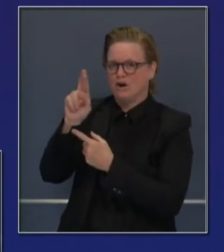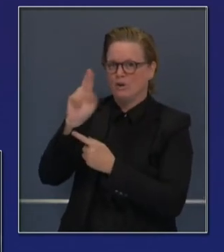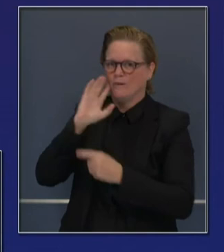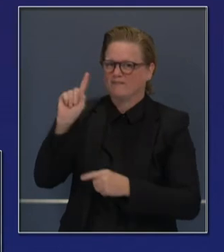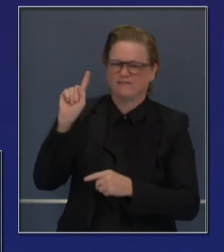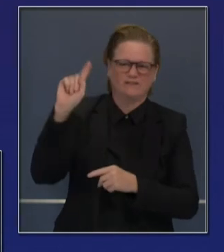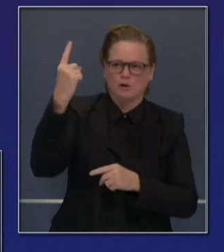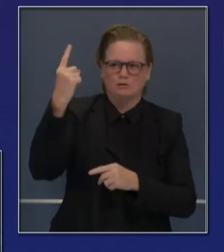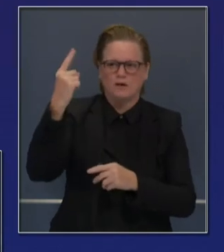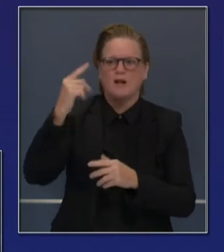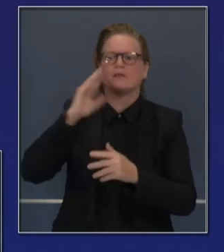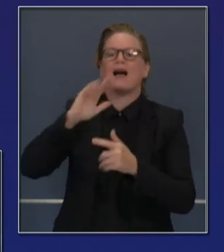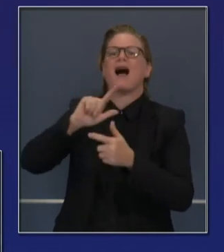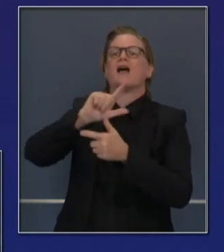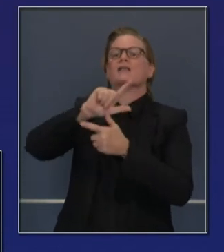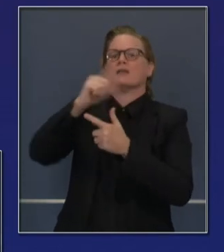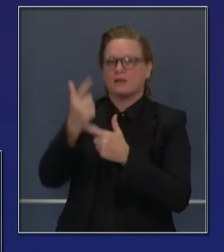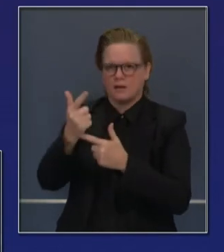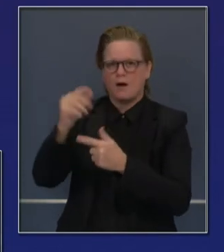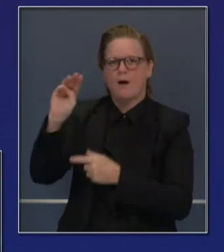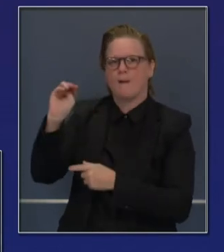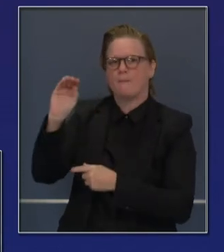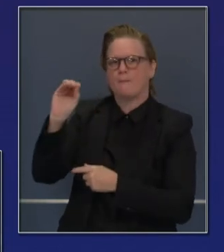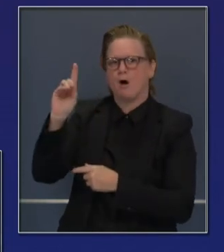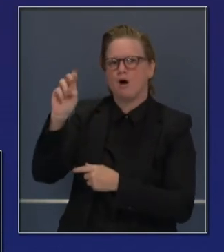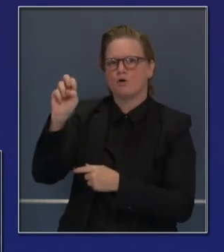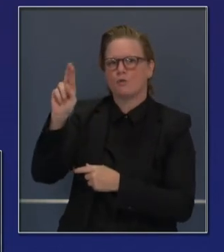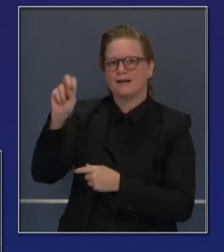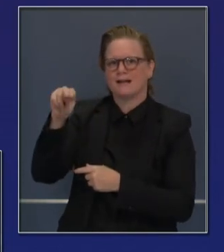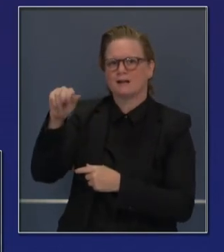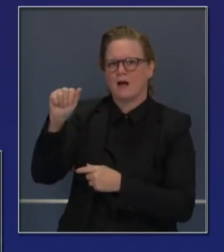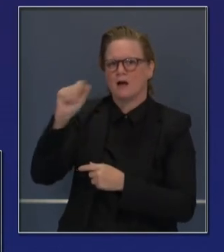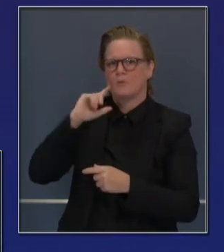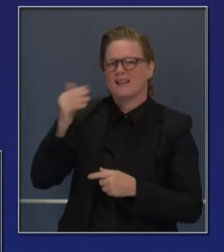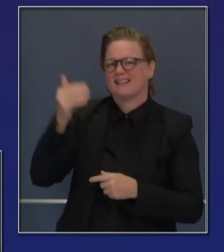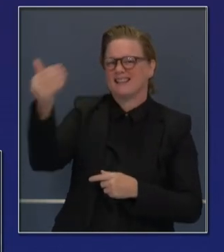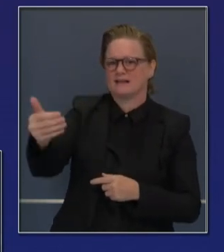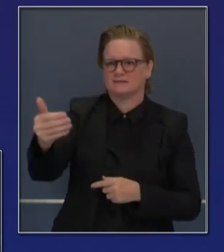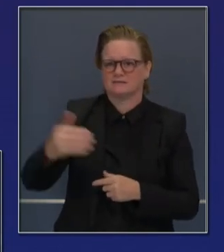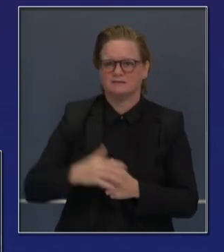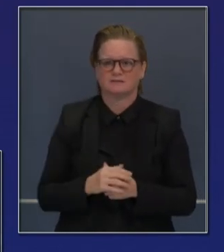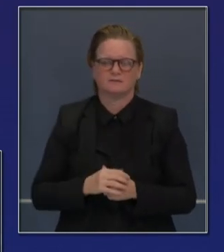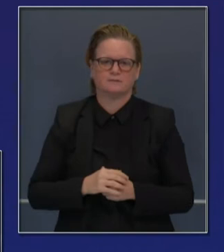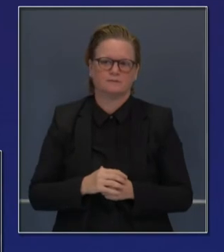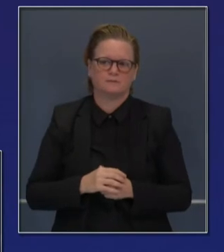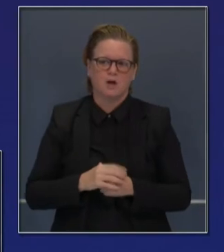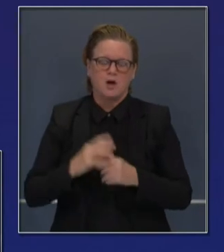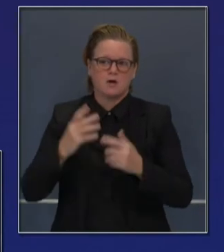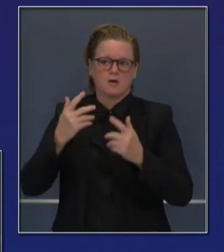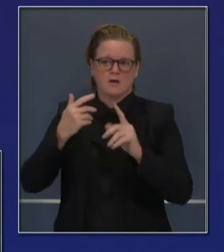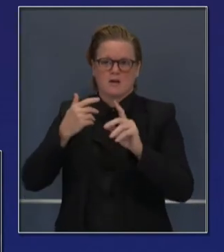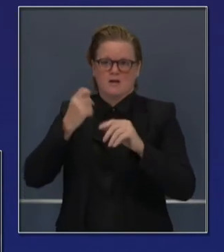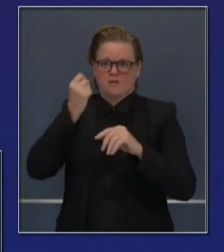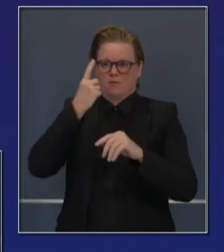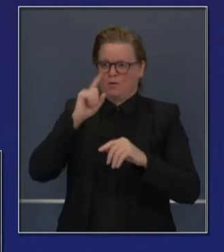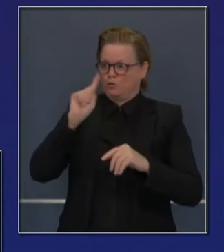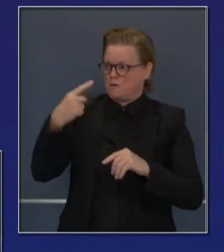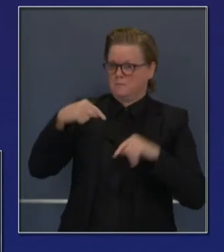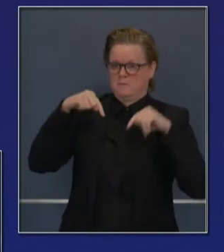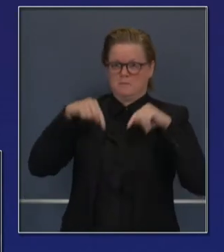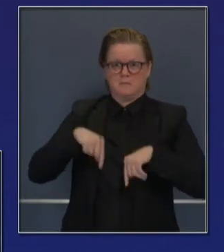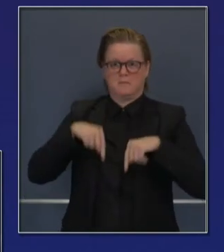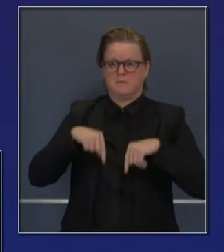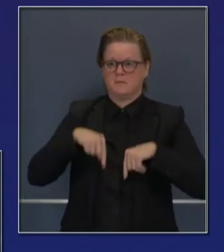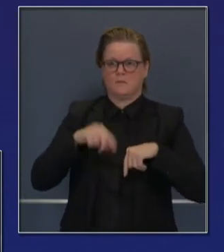others that are in this space working all across the globe, including dozens of others that are in advanced